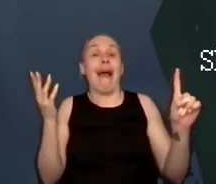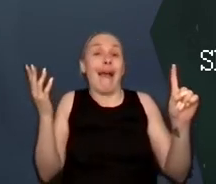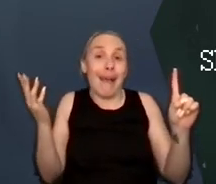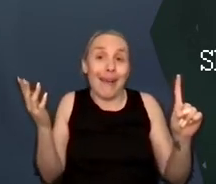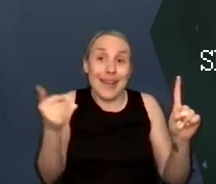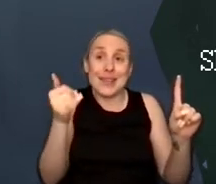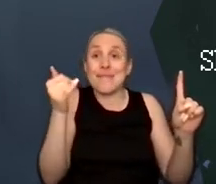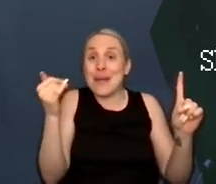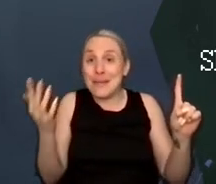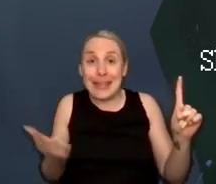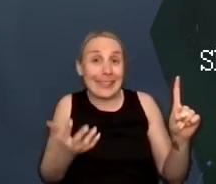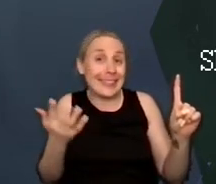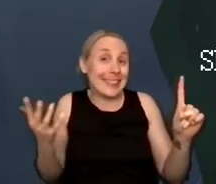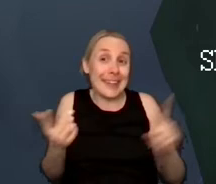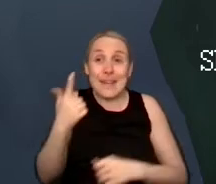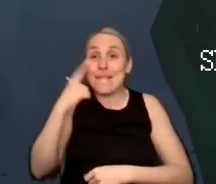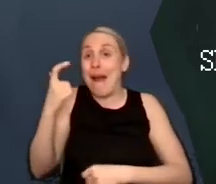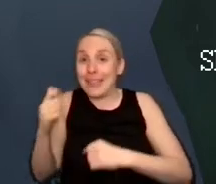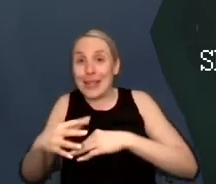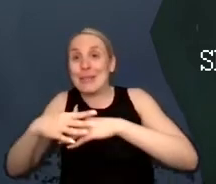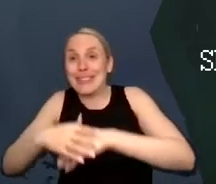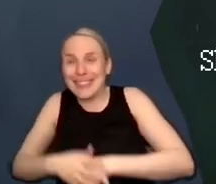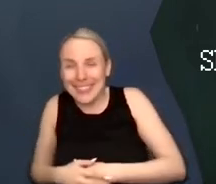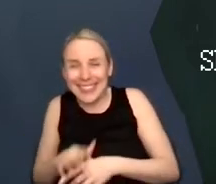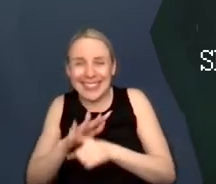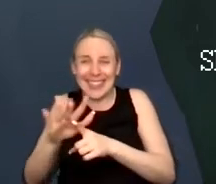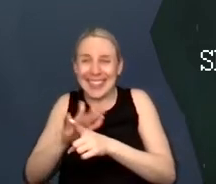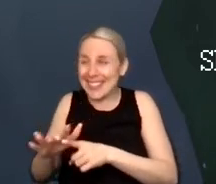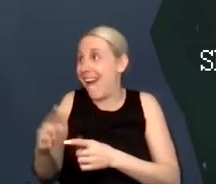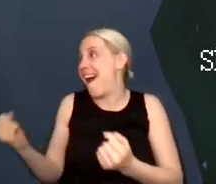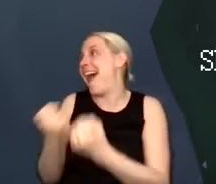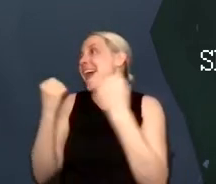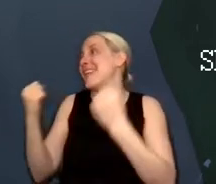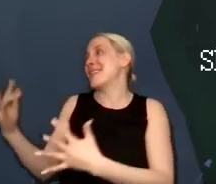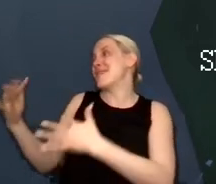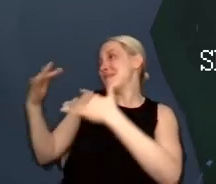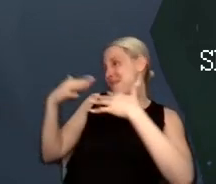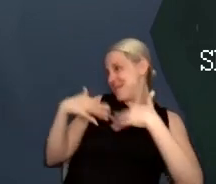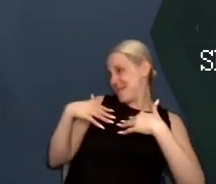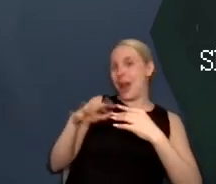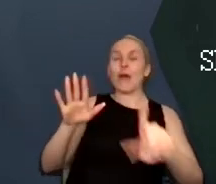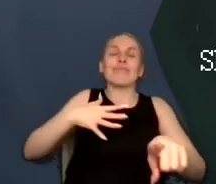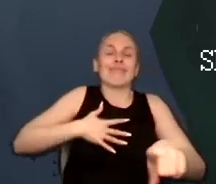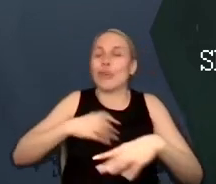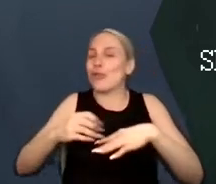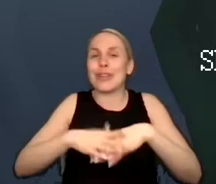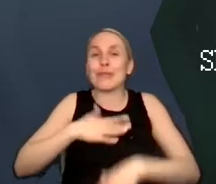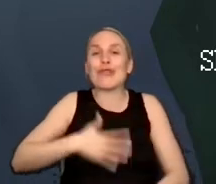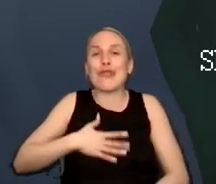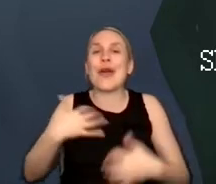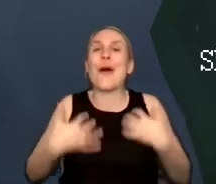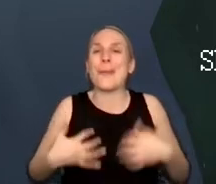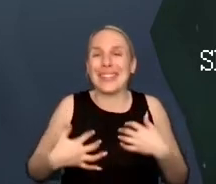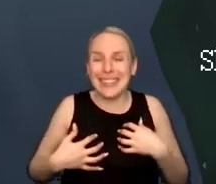this is really giving me energy to work on this like draining project. Do you have a hobby that has been giving you energy? Definitely.